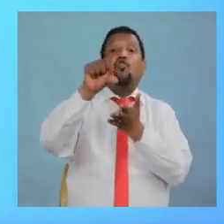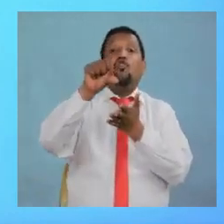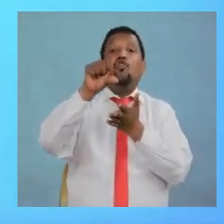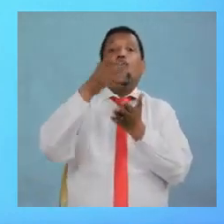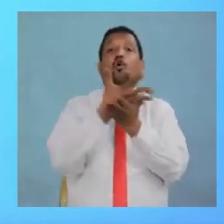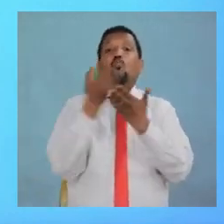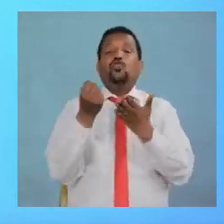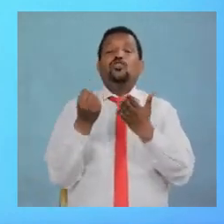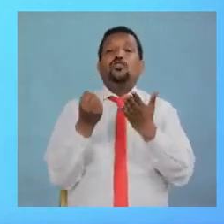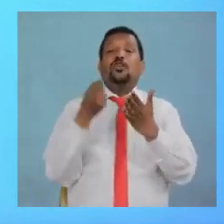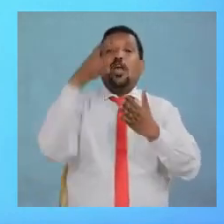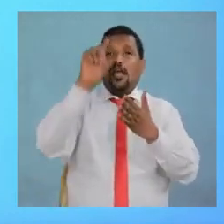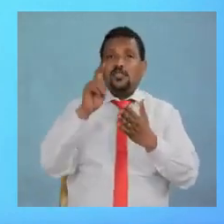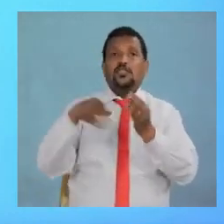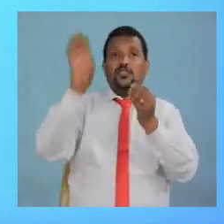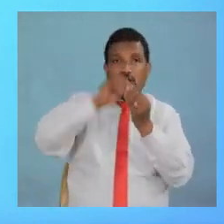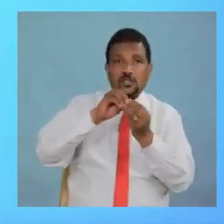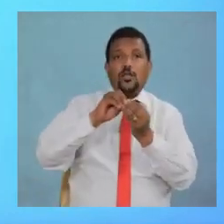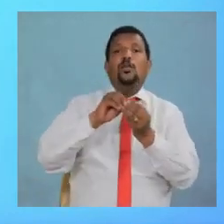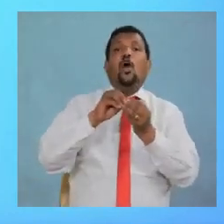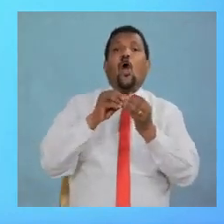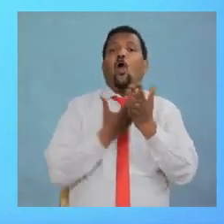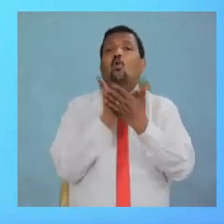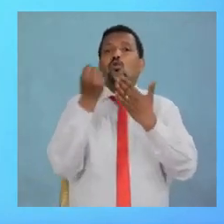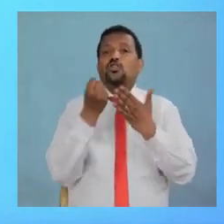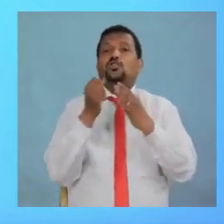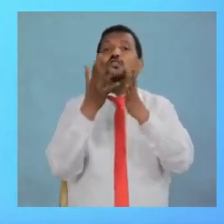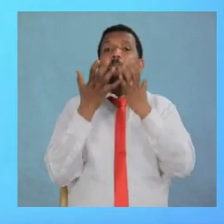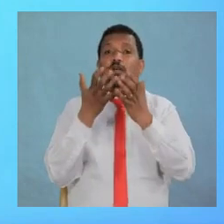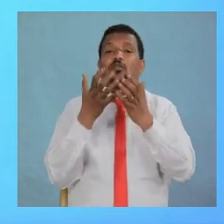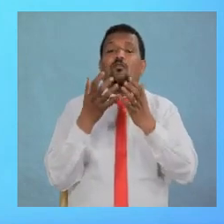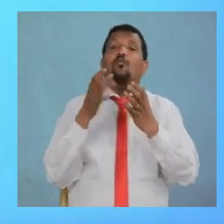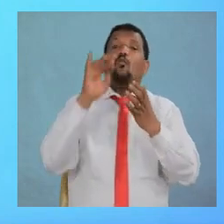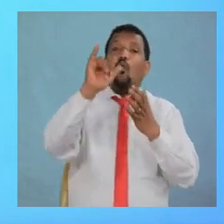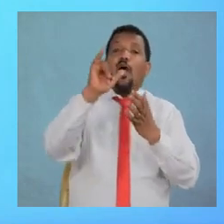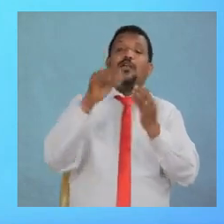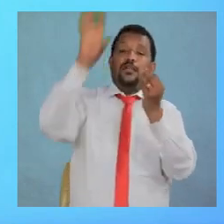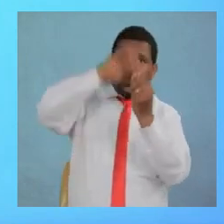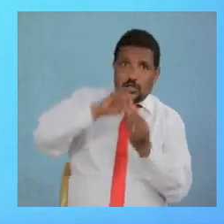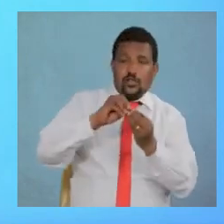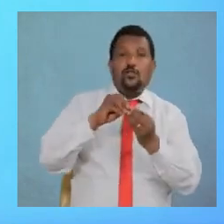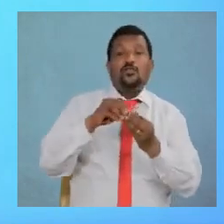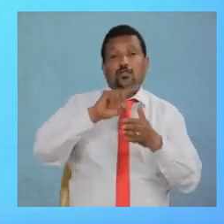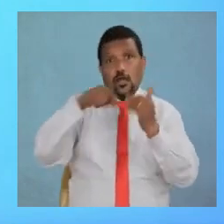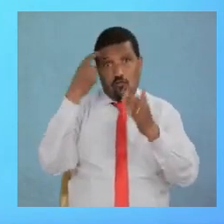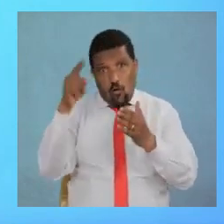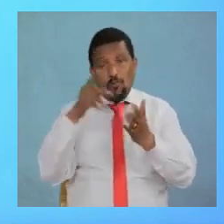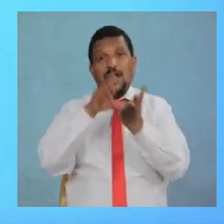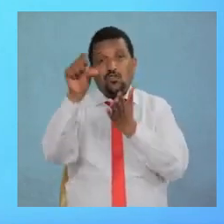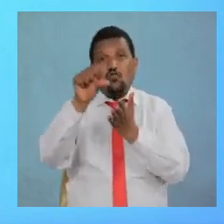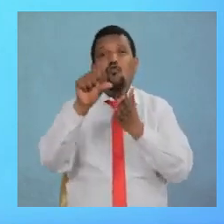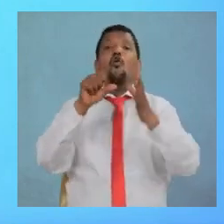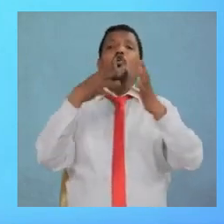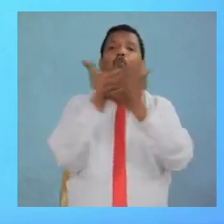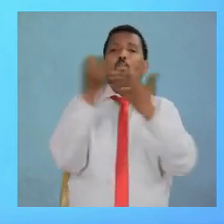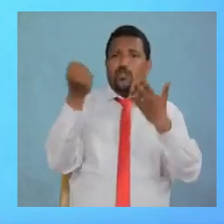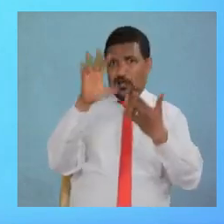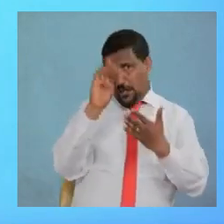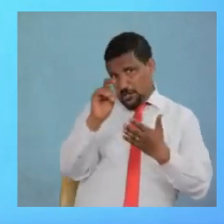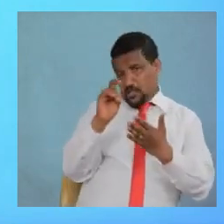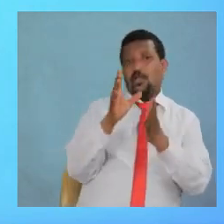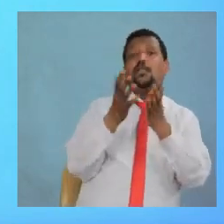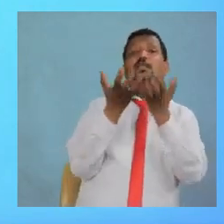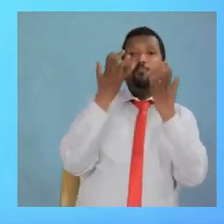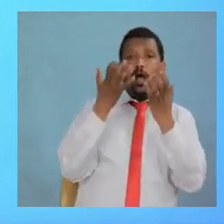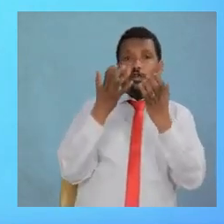X increases, then the demand for commodity Y will also increase, and with the fall in the price of commodity X, then the demand for commodity